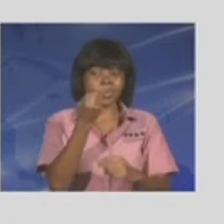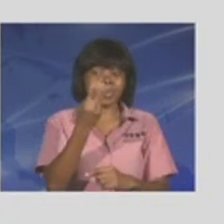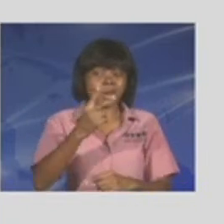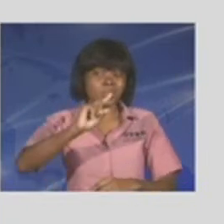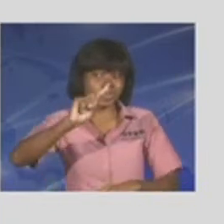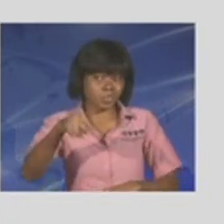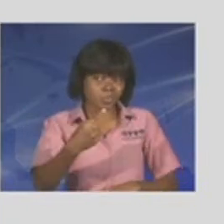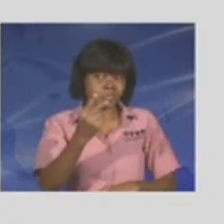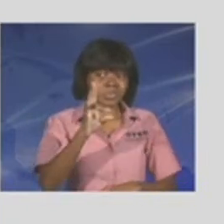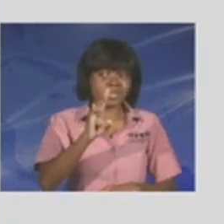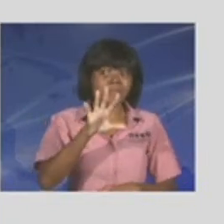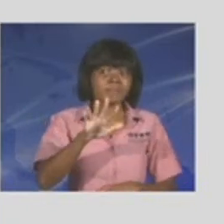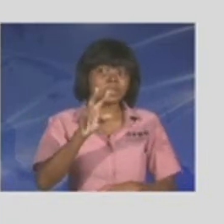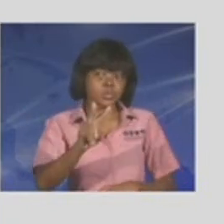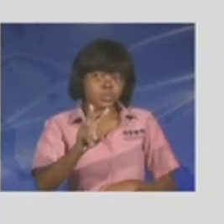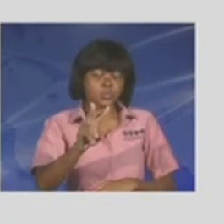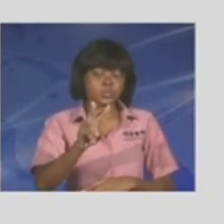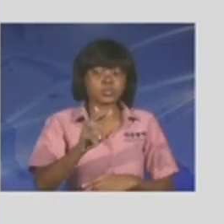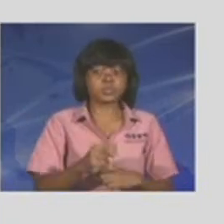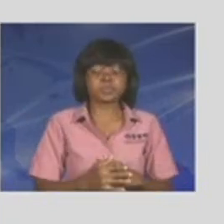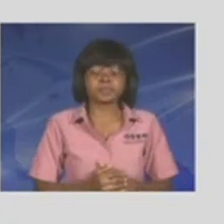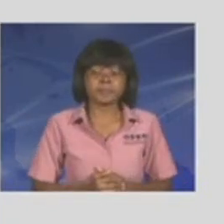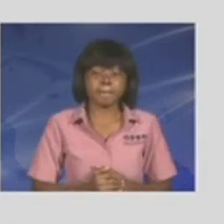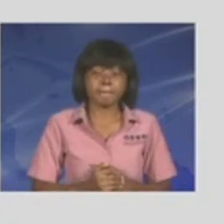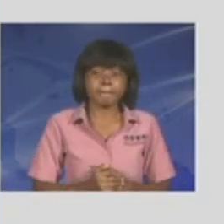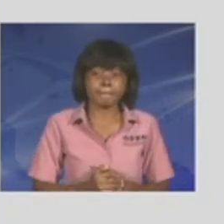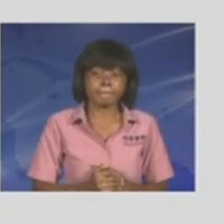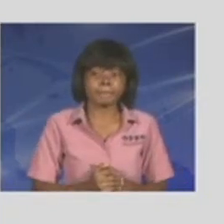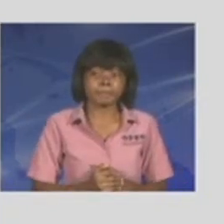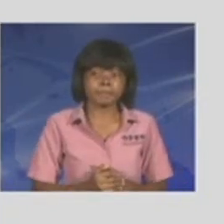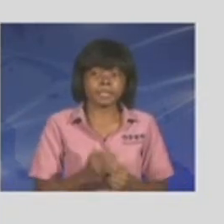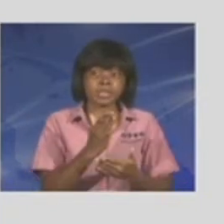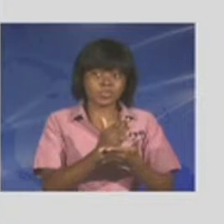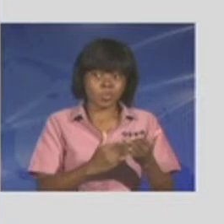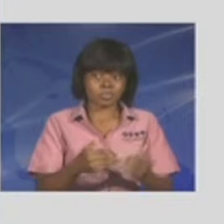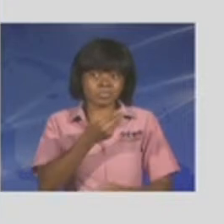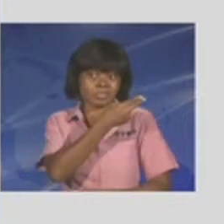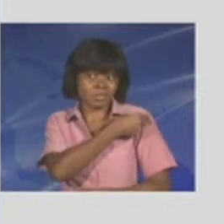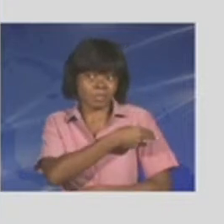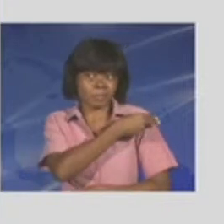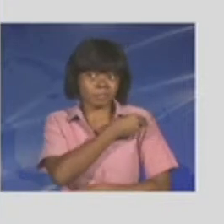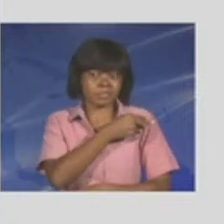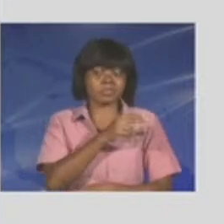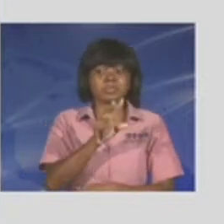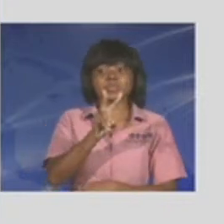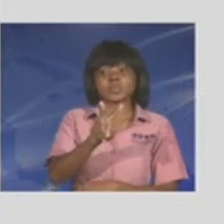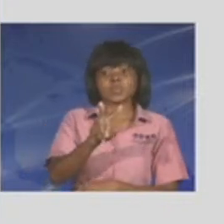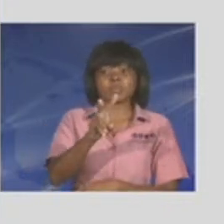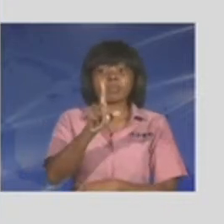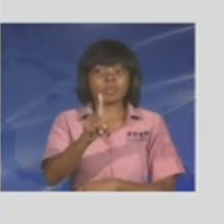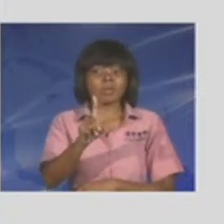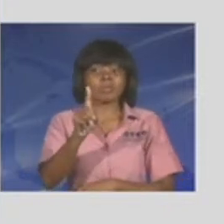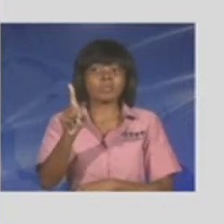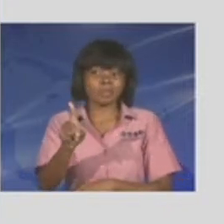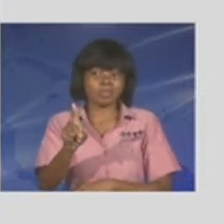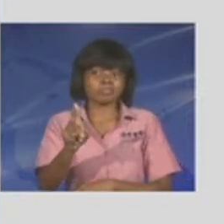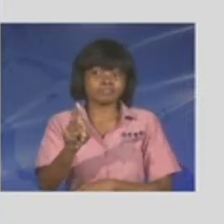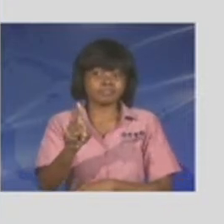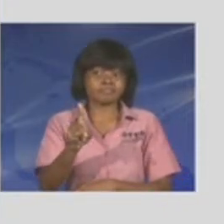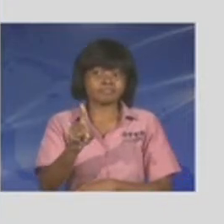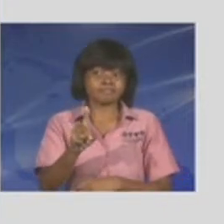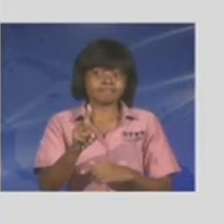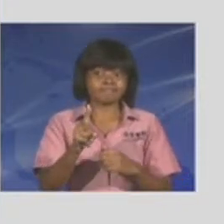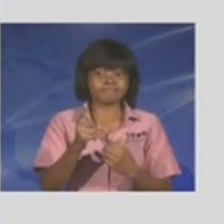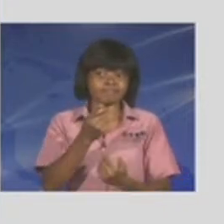12,752, and those cases, total patients hospitalized, 211, and that is between the step down